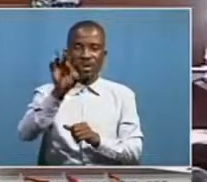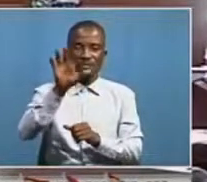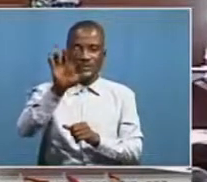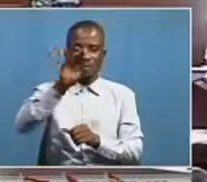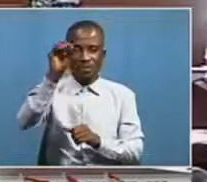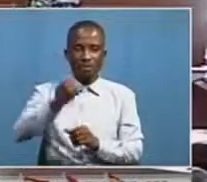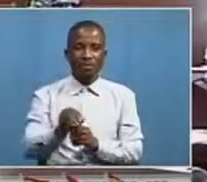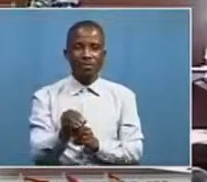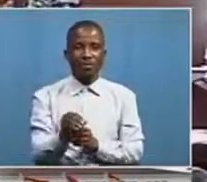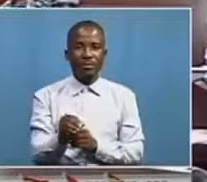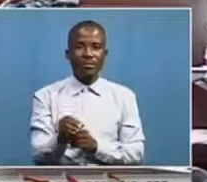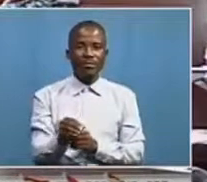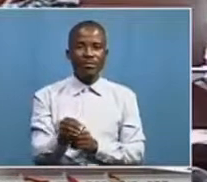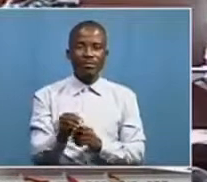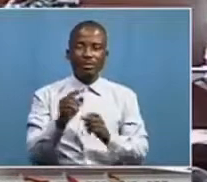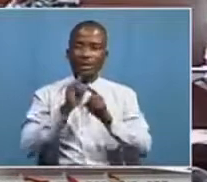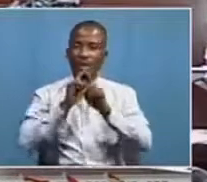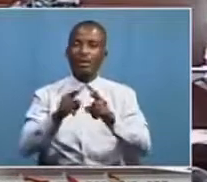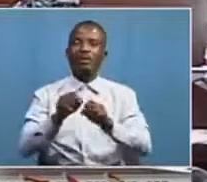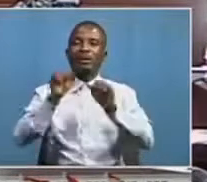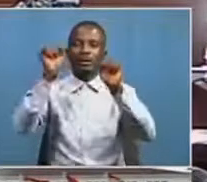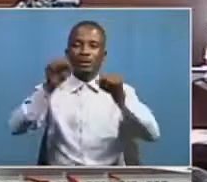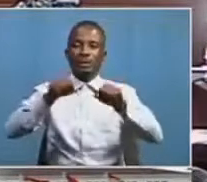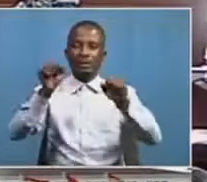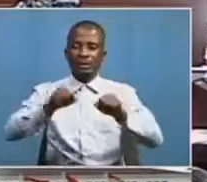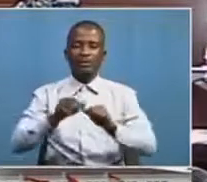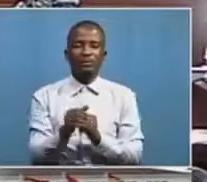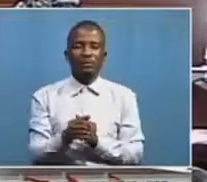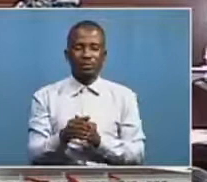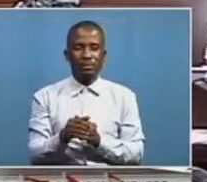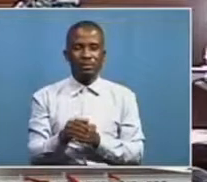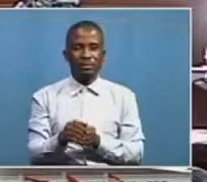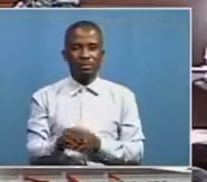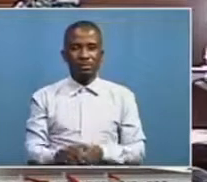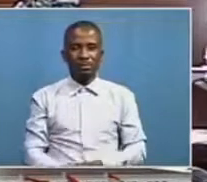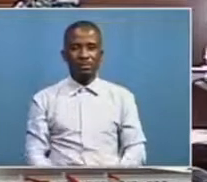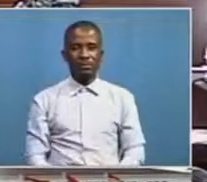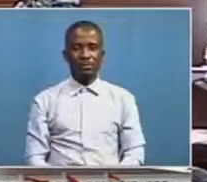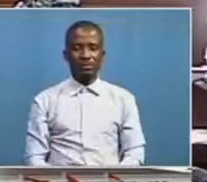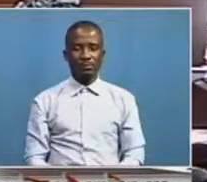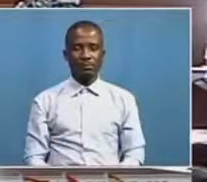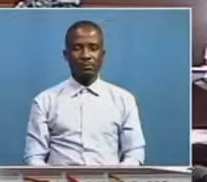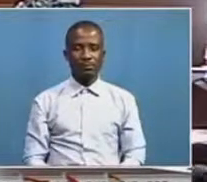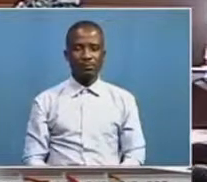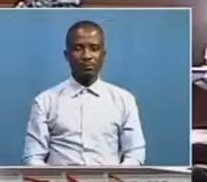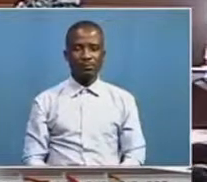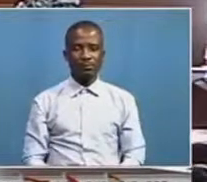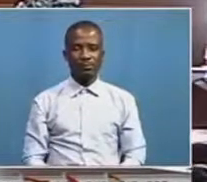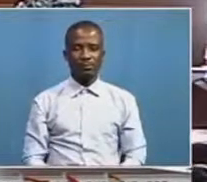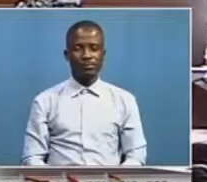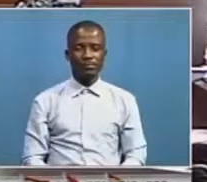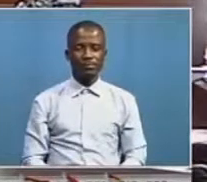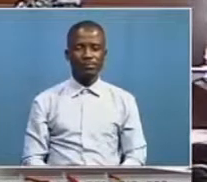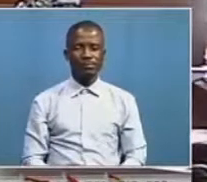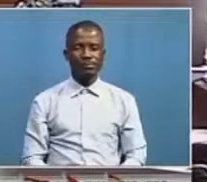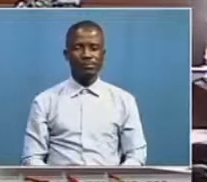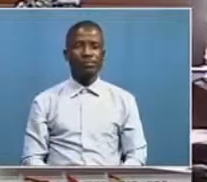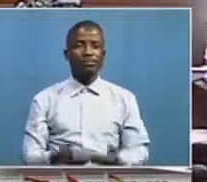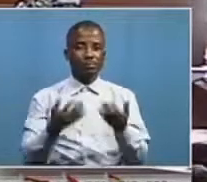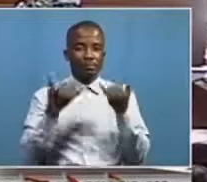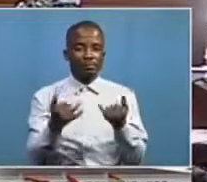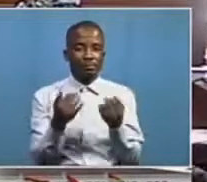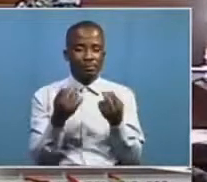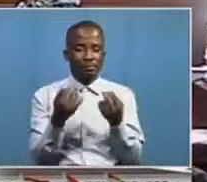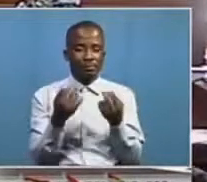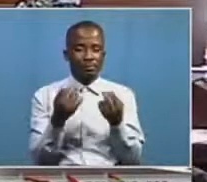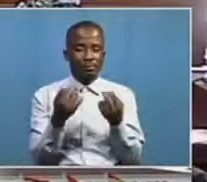51.295%. Answer: yes, my loss. End of quote. Now from these pleadings, and now